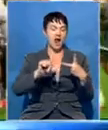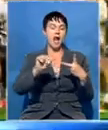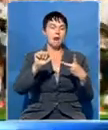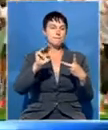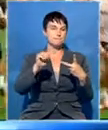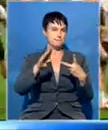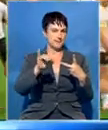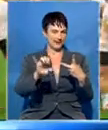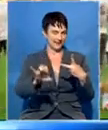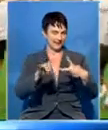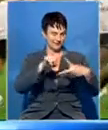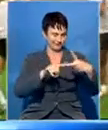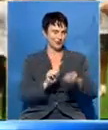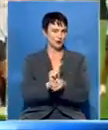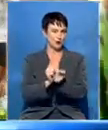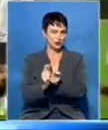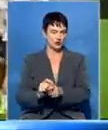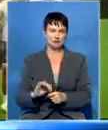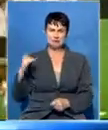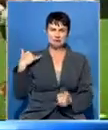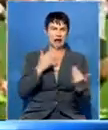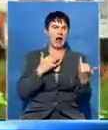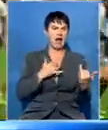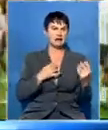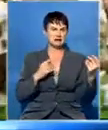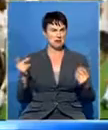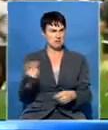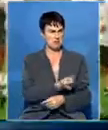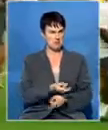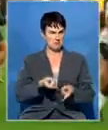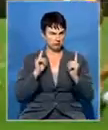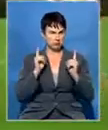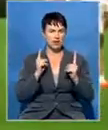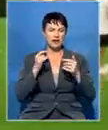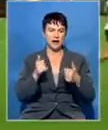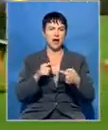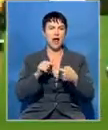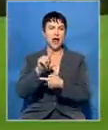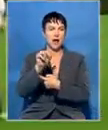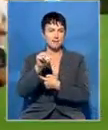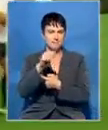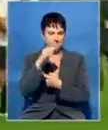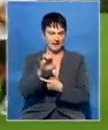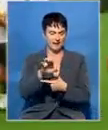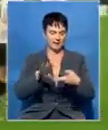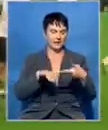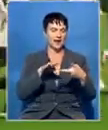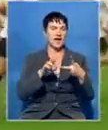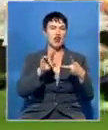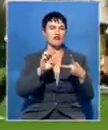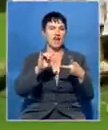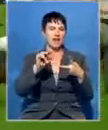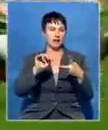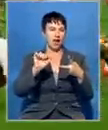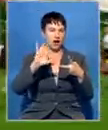After the disappointment of the loss to Ireland, a starting place comes earlier than expected for Patrick Lembe. His Sharks teammate Kobus Reinak becomes his